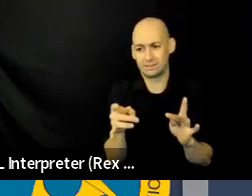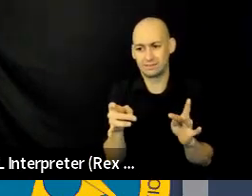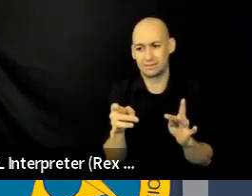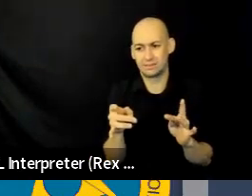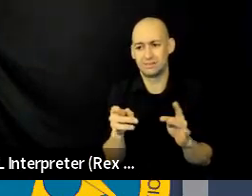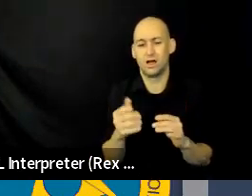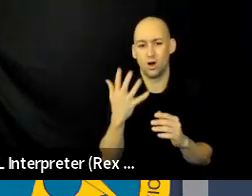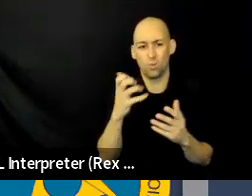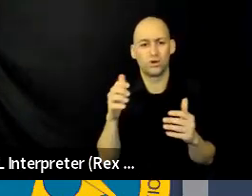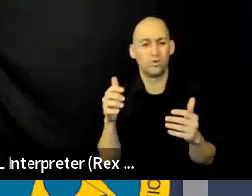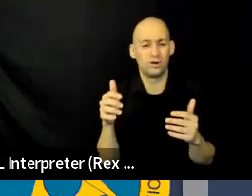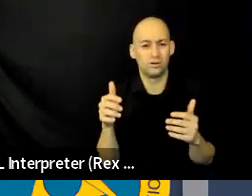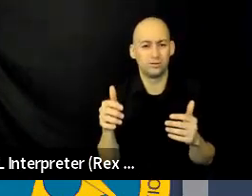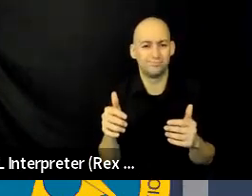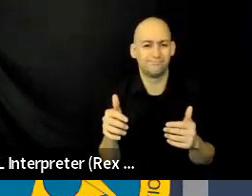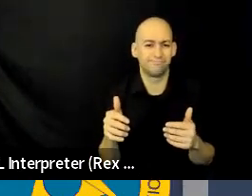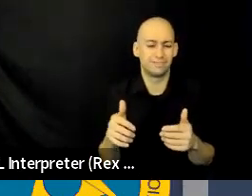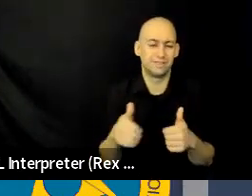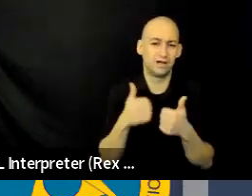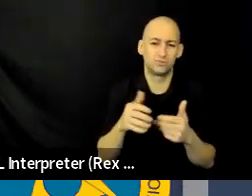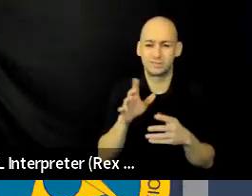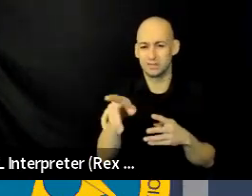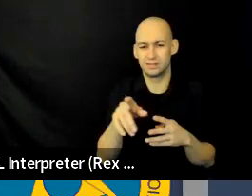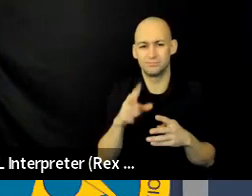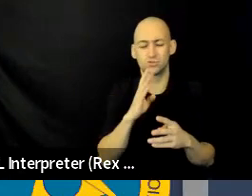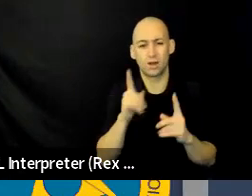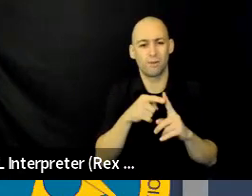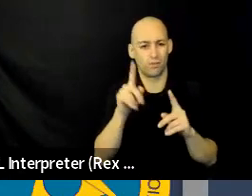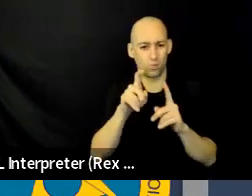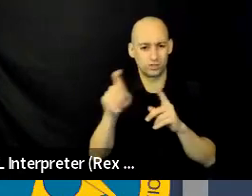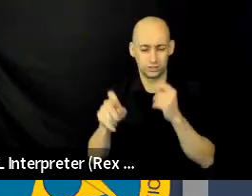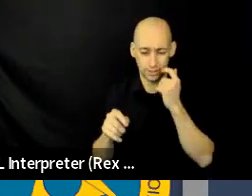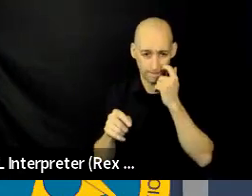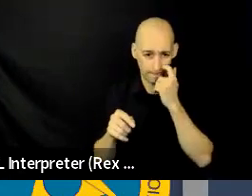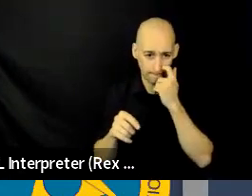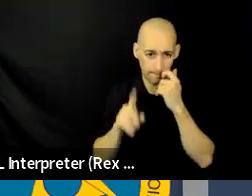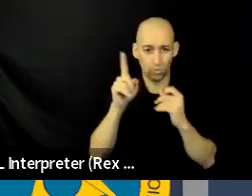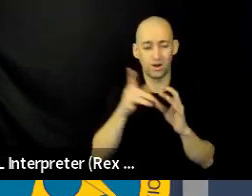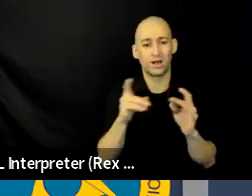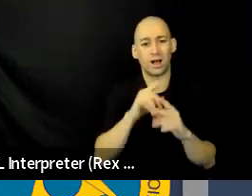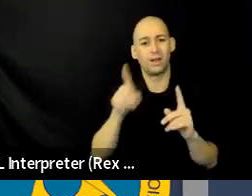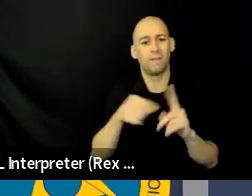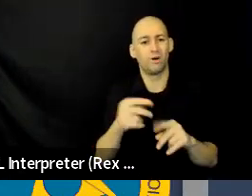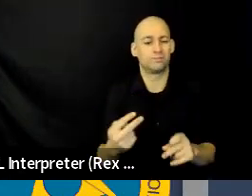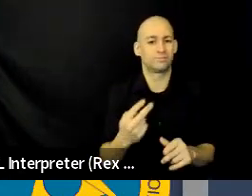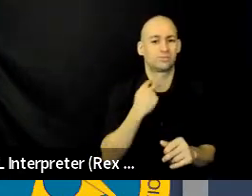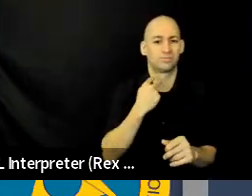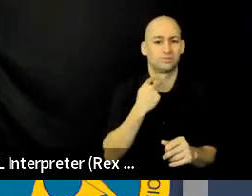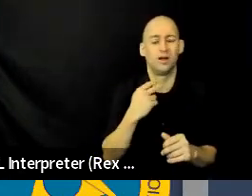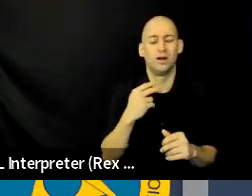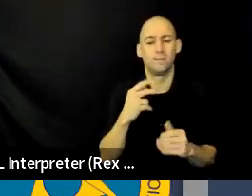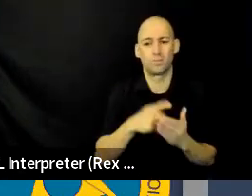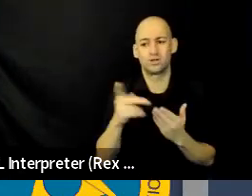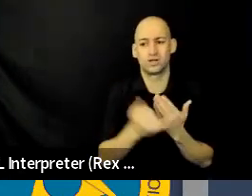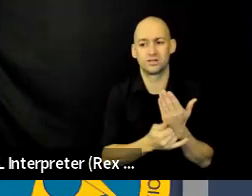to address some of the questions that came up. Number one, there was a comment about the constrained projects. Can